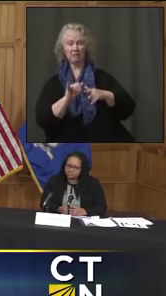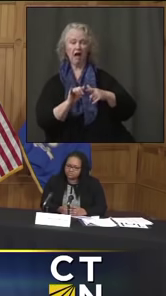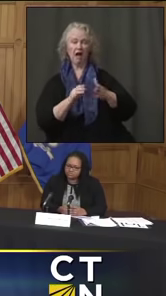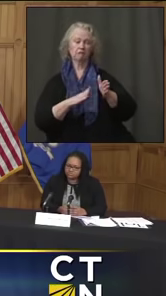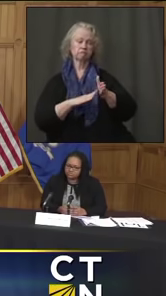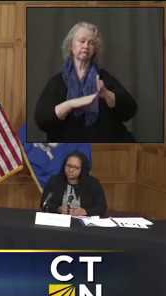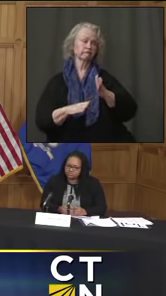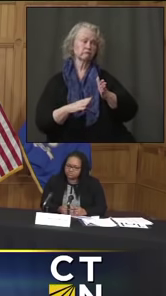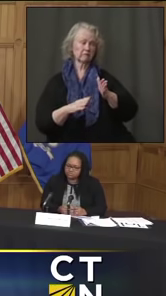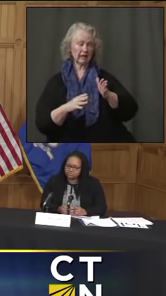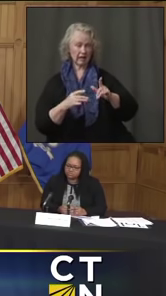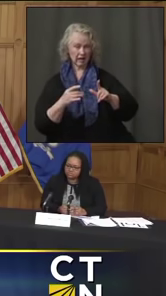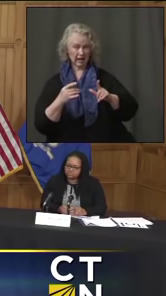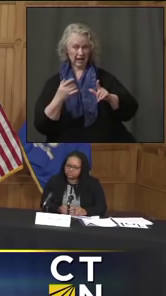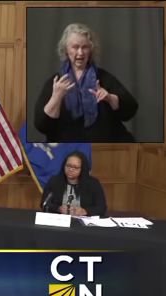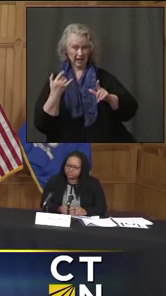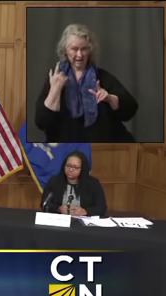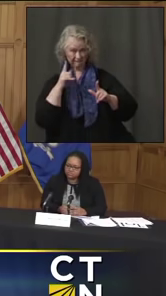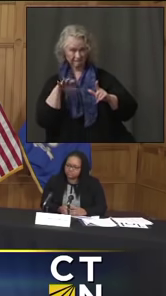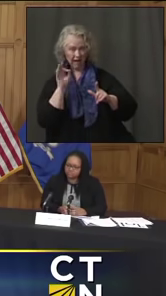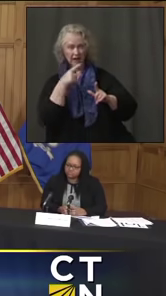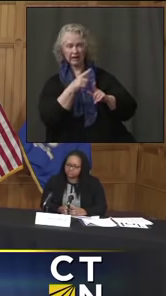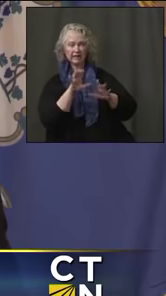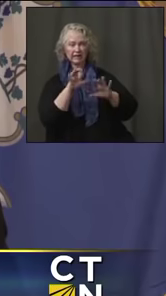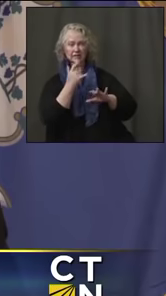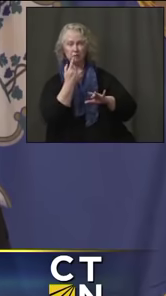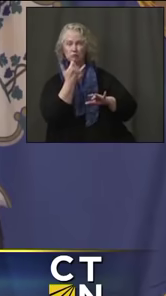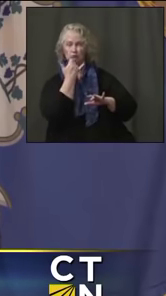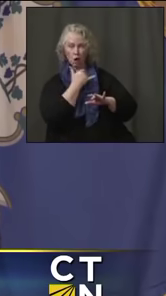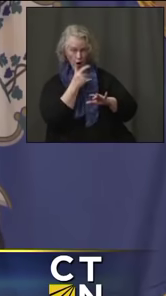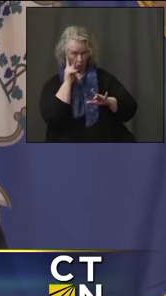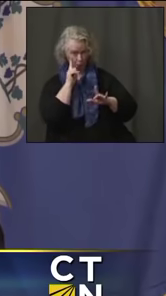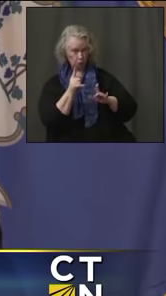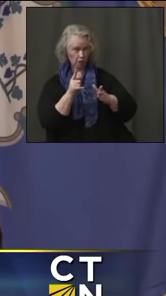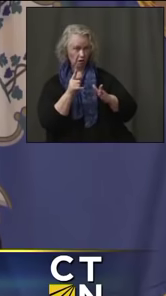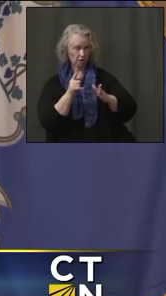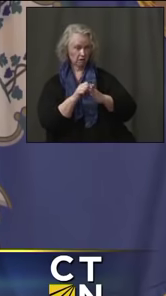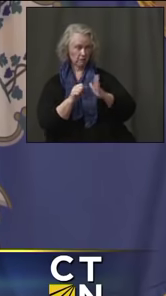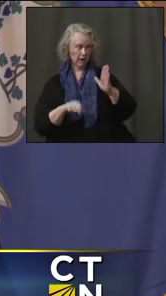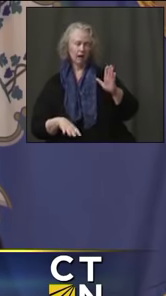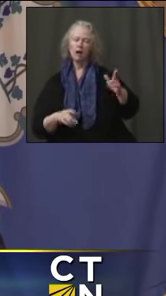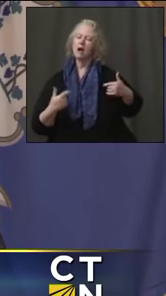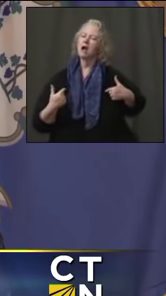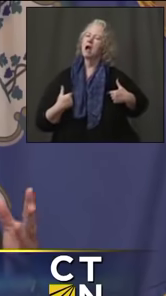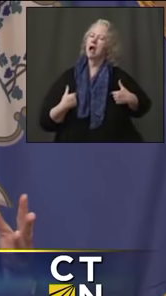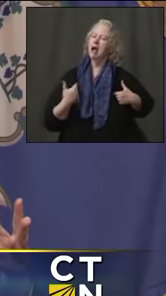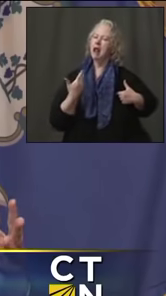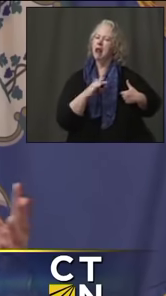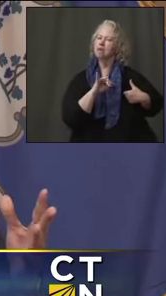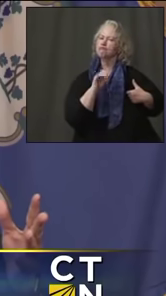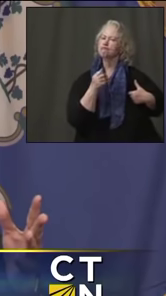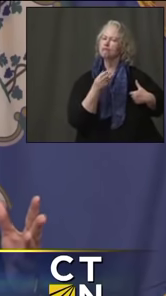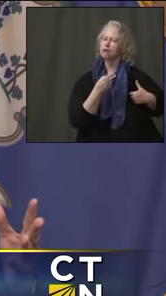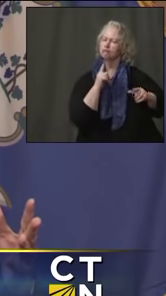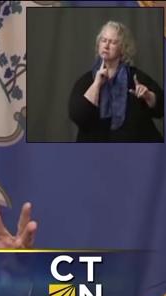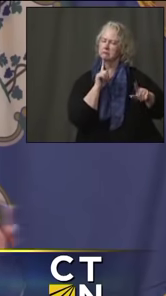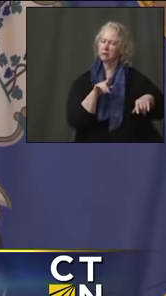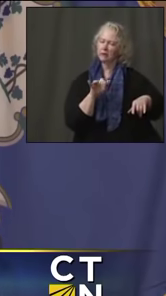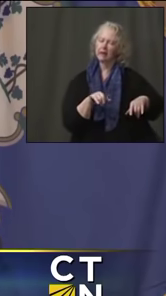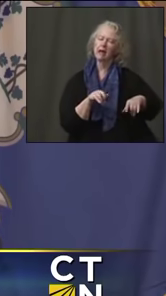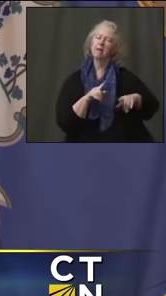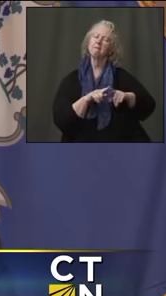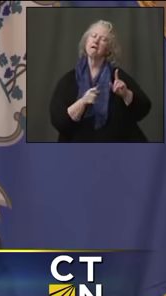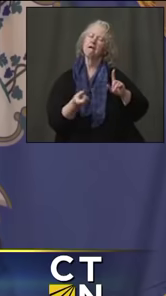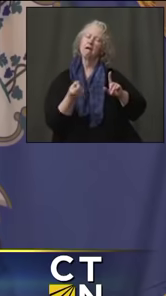determined that there was wrongdoing? Yeah, when it comes to nursing homes, I'm going to give that to Josh. But broadly, what we wanted to do